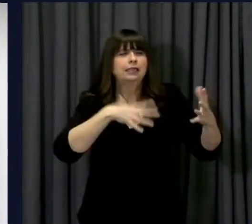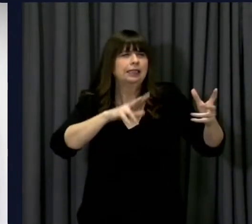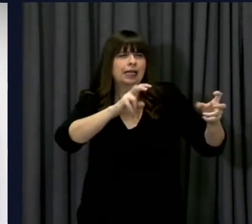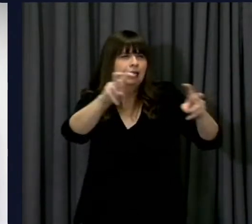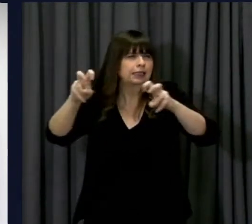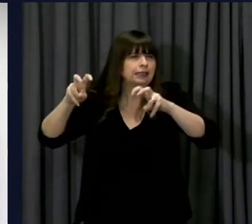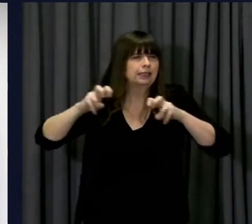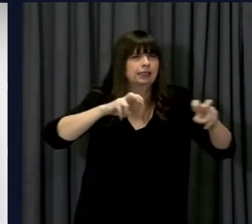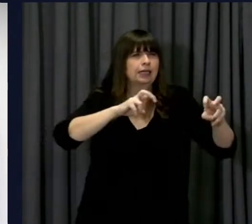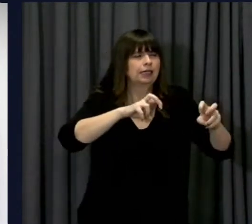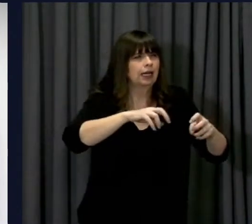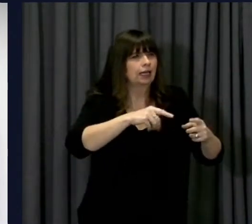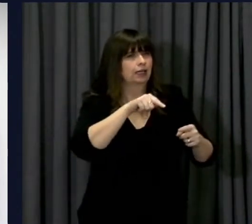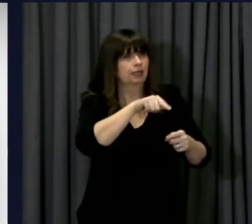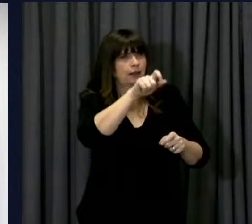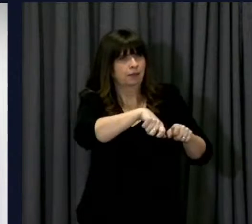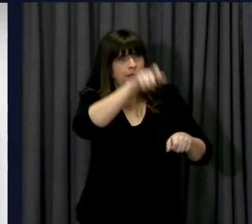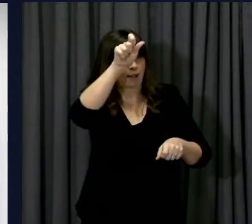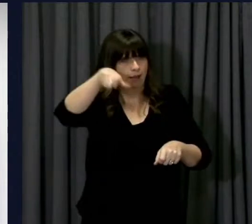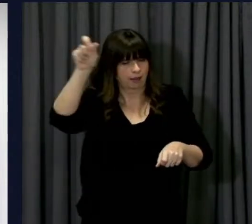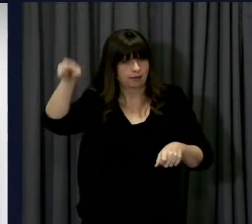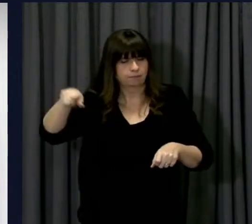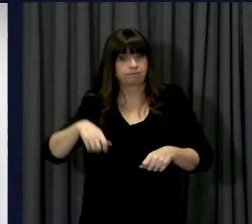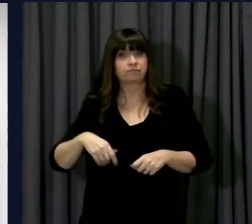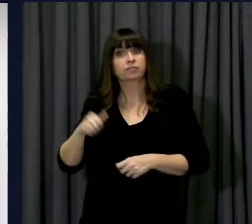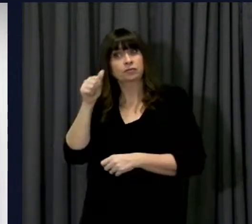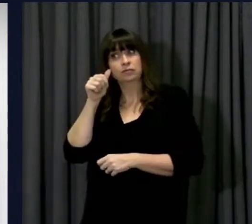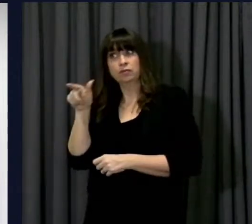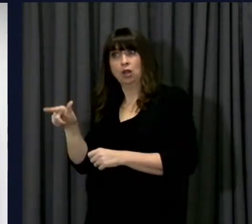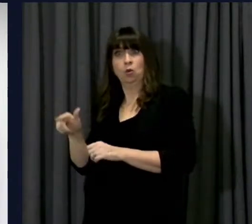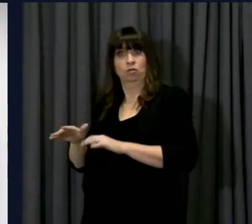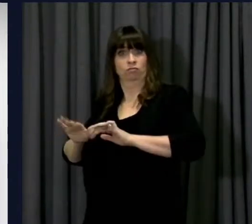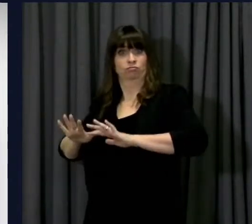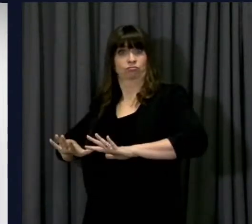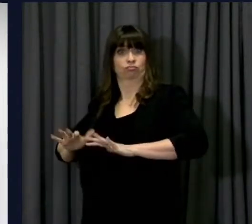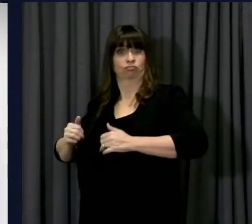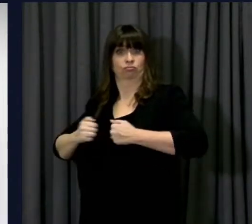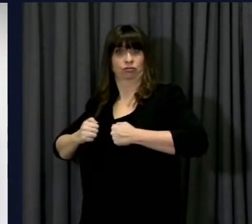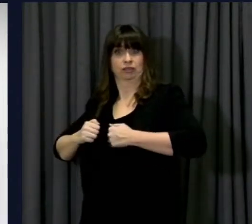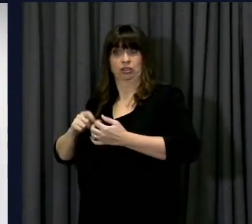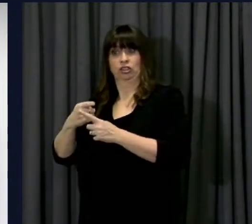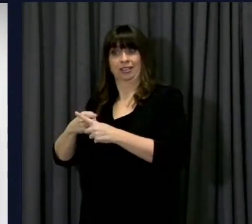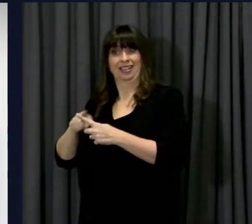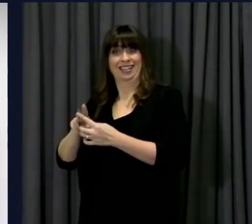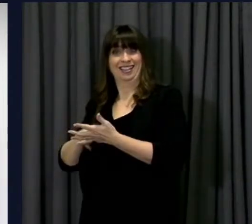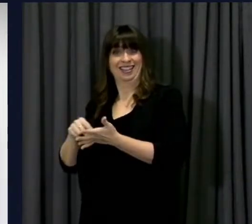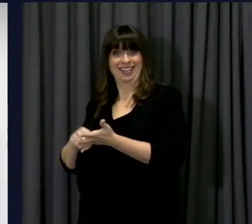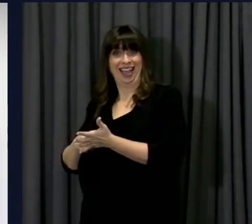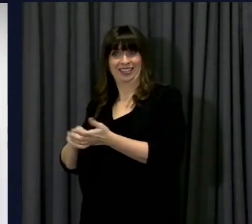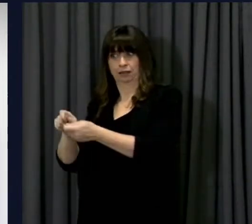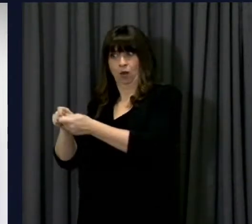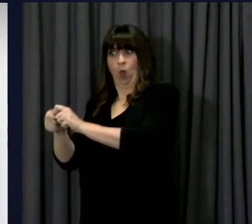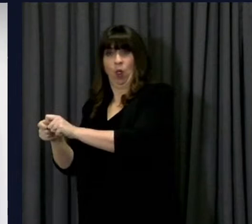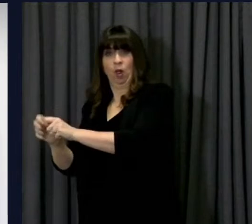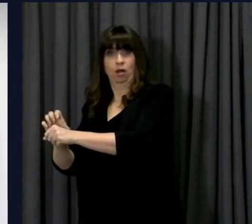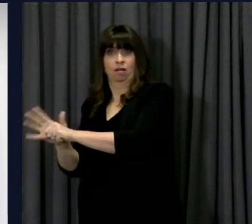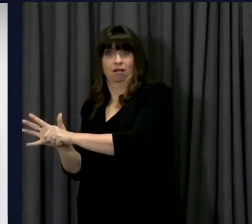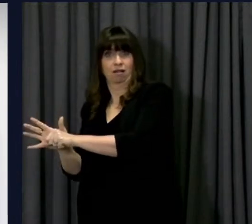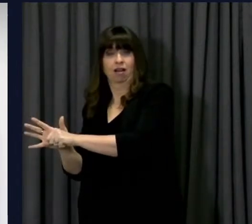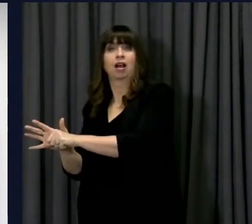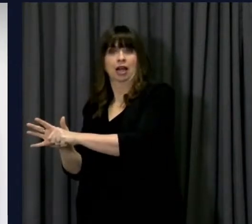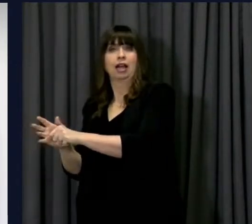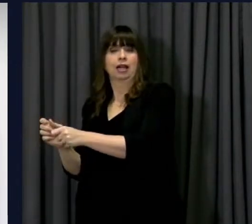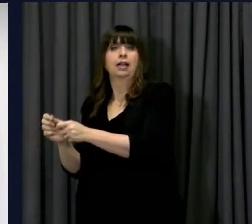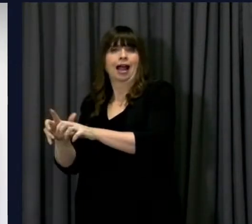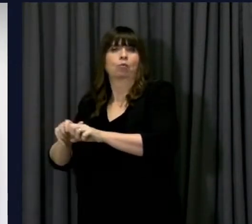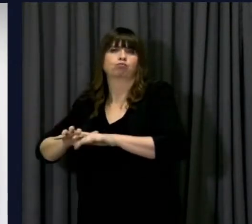question. The contrast, of course, is that the Kent variant has got into sustained community transmission. It's now the dominant form of